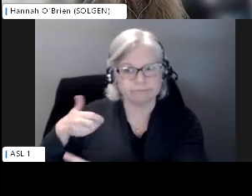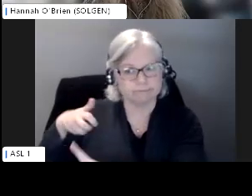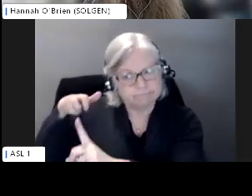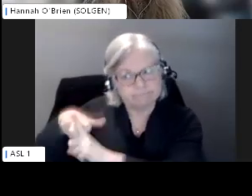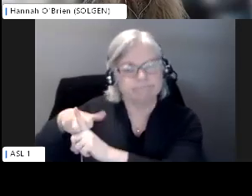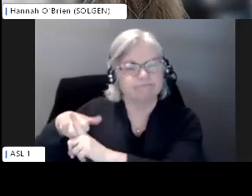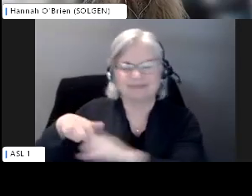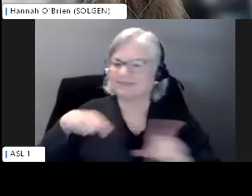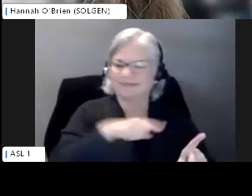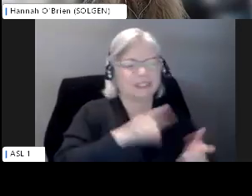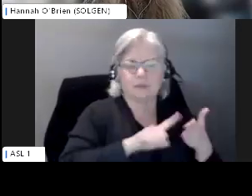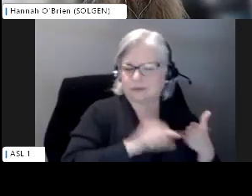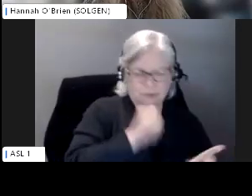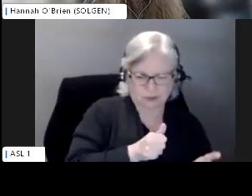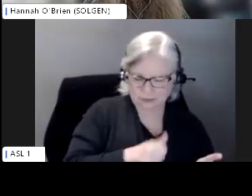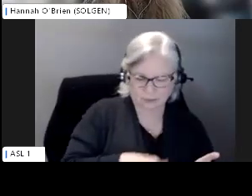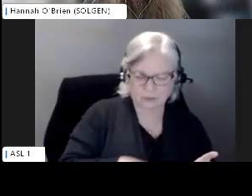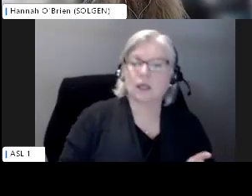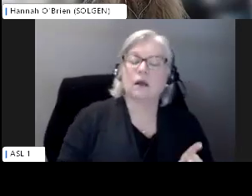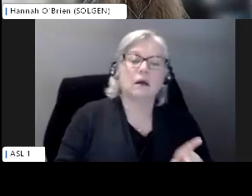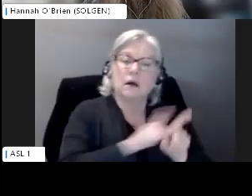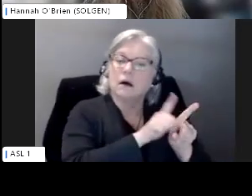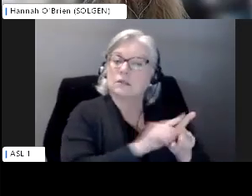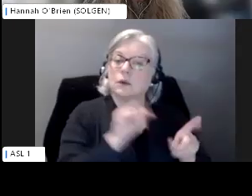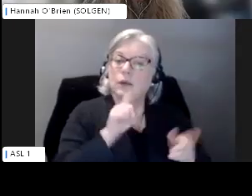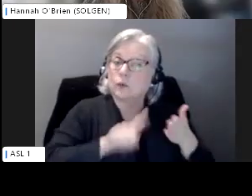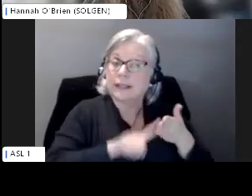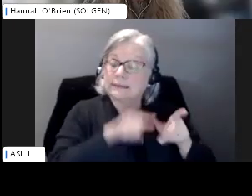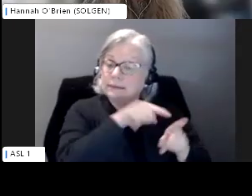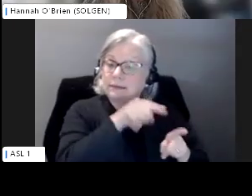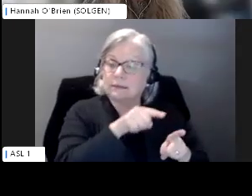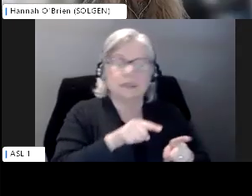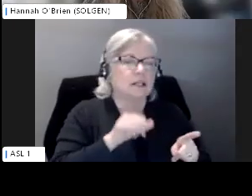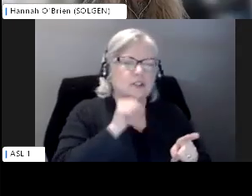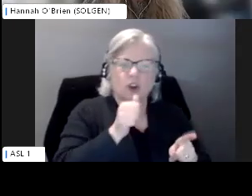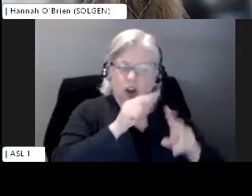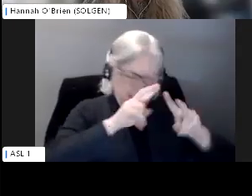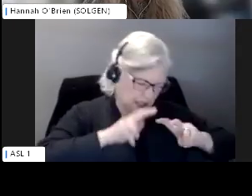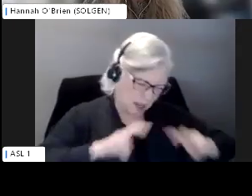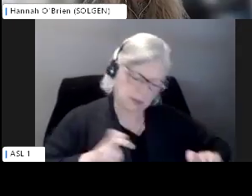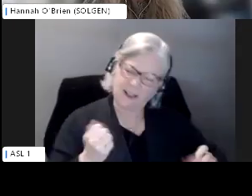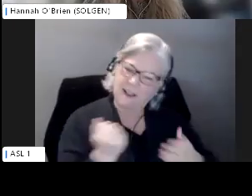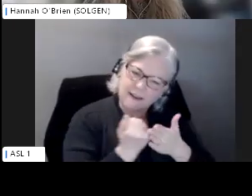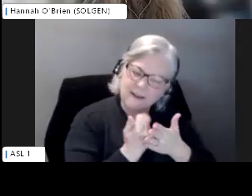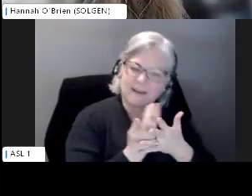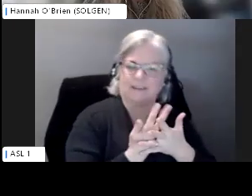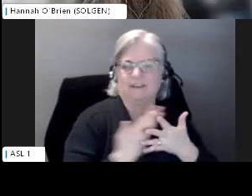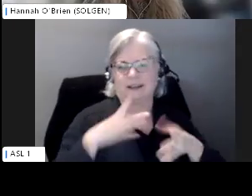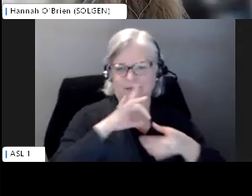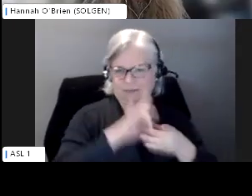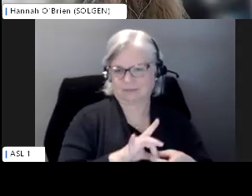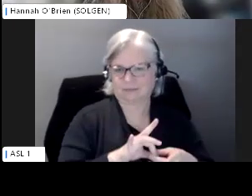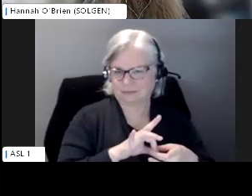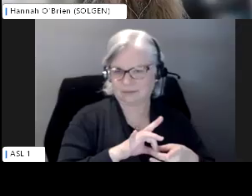inquests are not a general examination of every possible issue related to a specific death. Each inquest has a